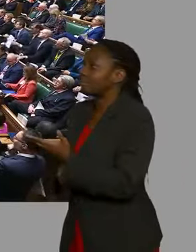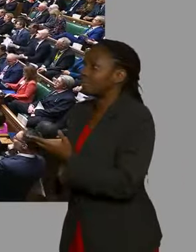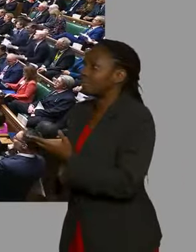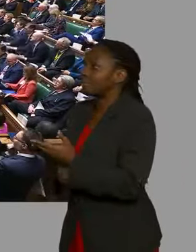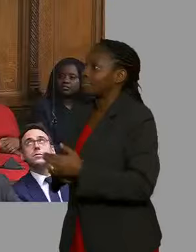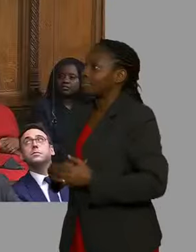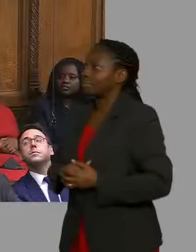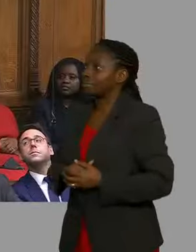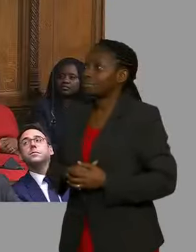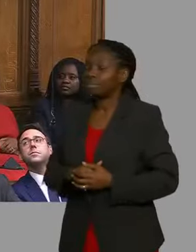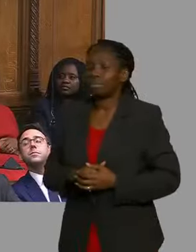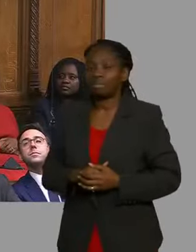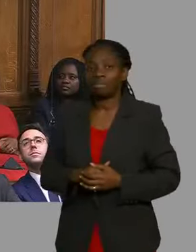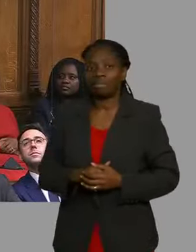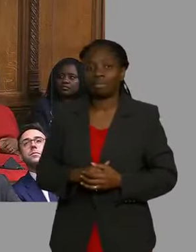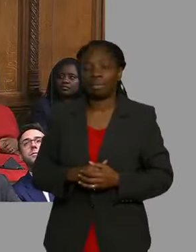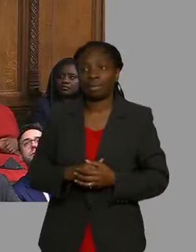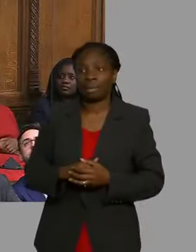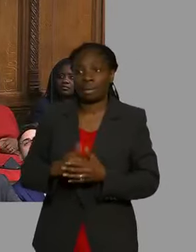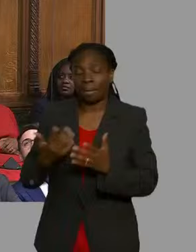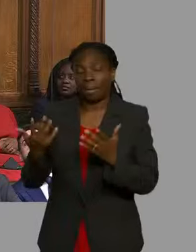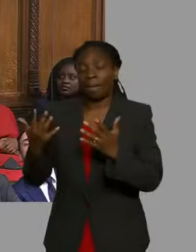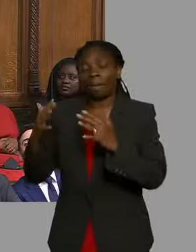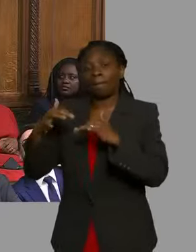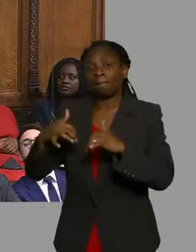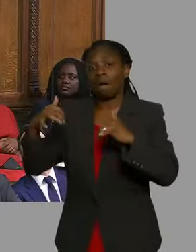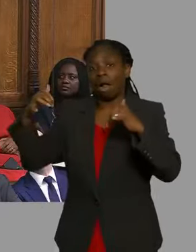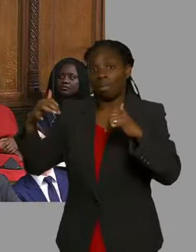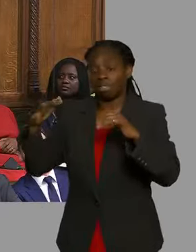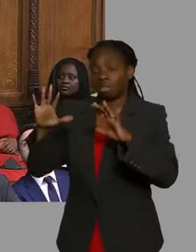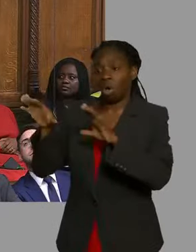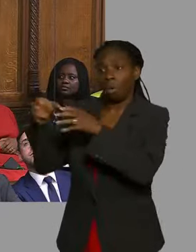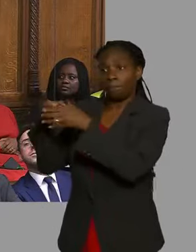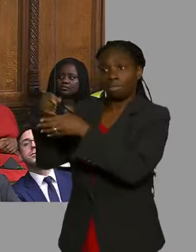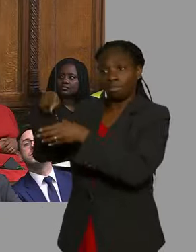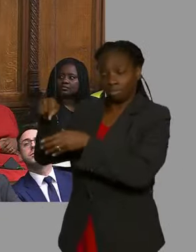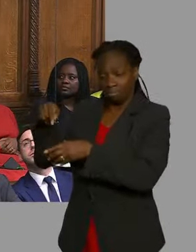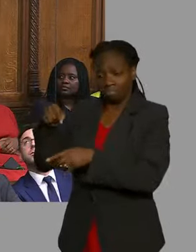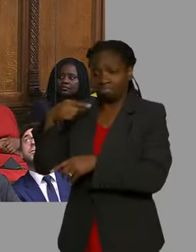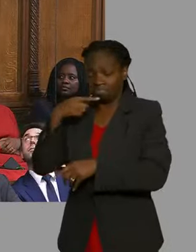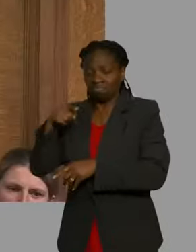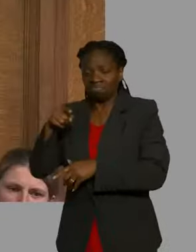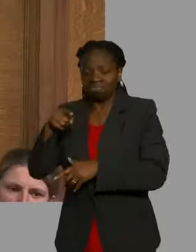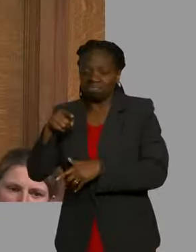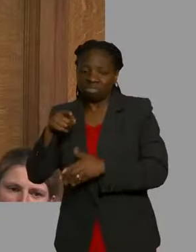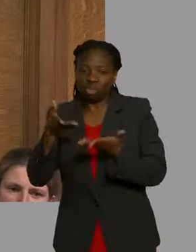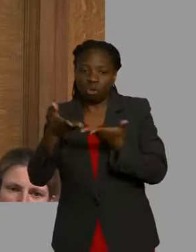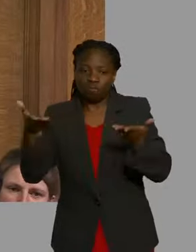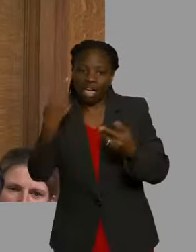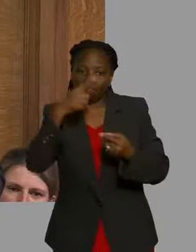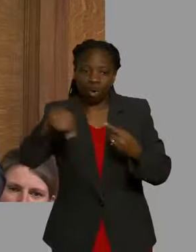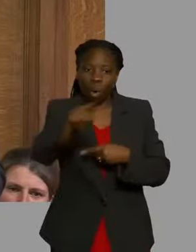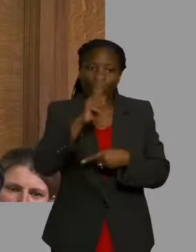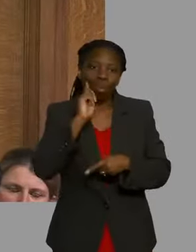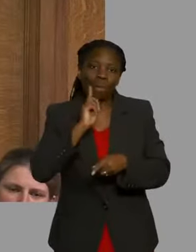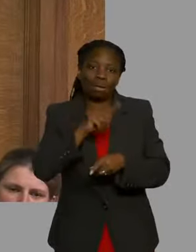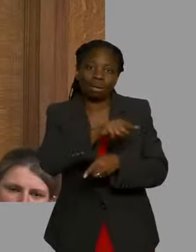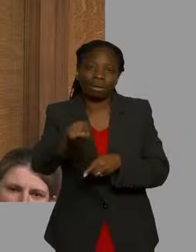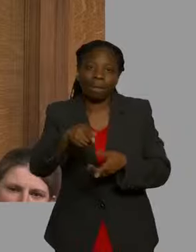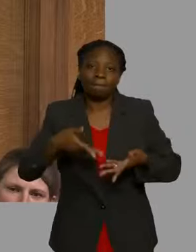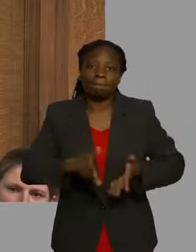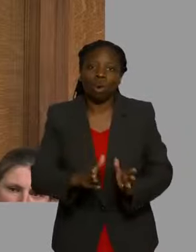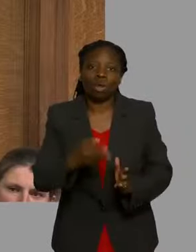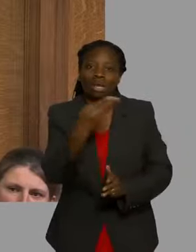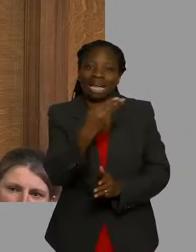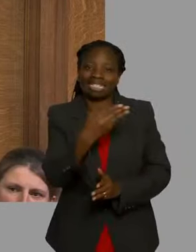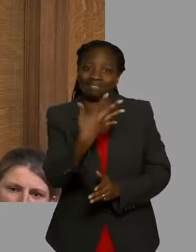to 1950s born women. It ruled that they are owed compensation and that Parliament intervened to deliver justice. In my